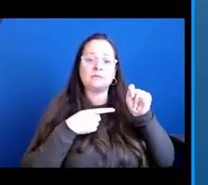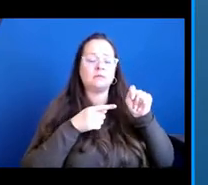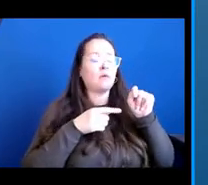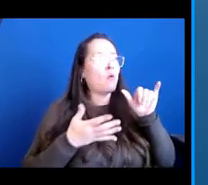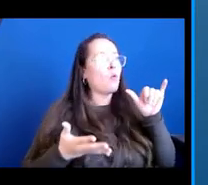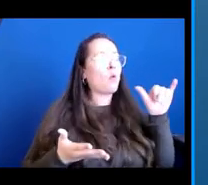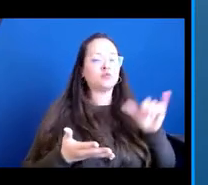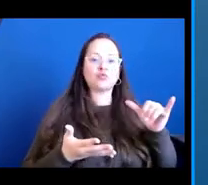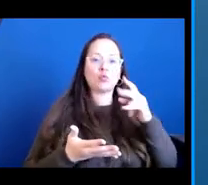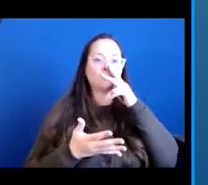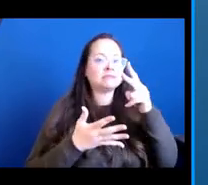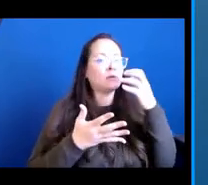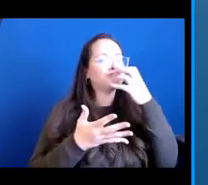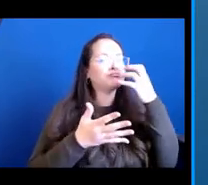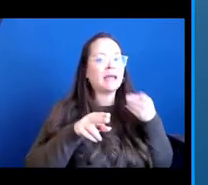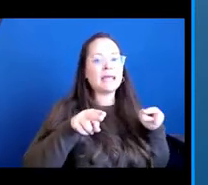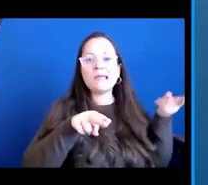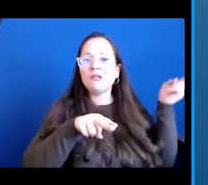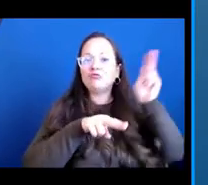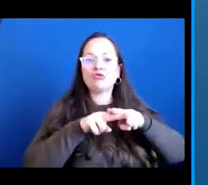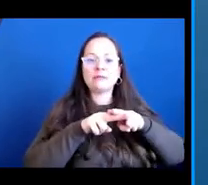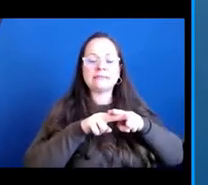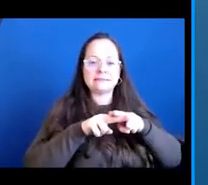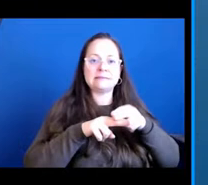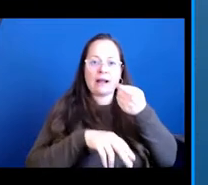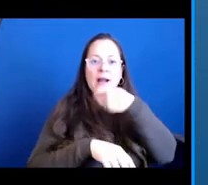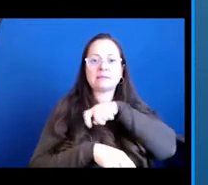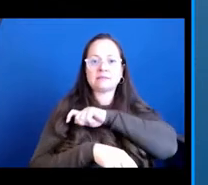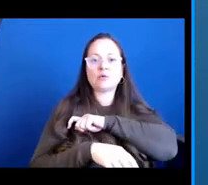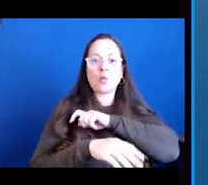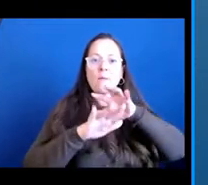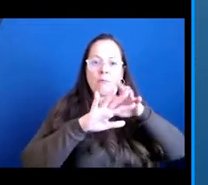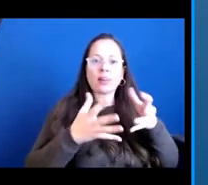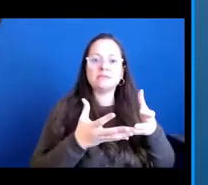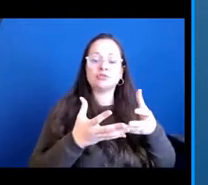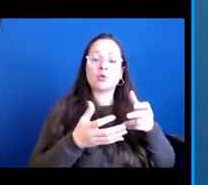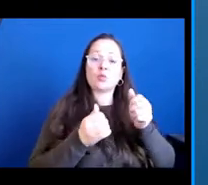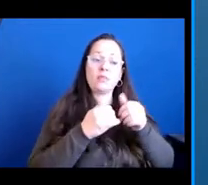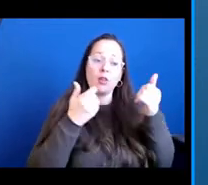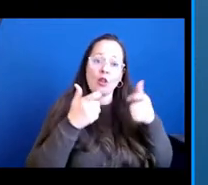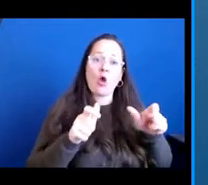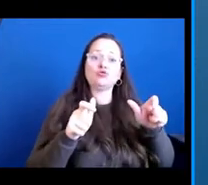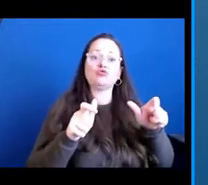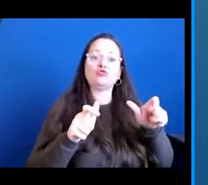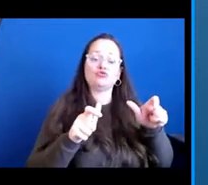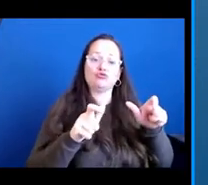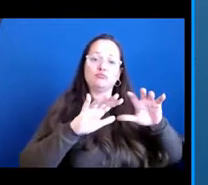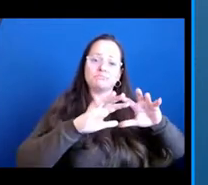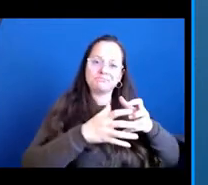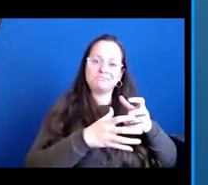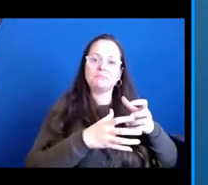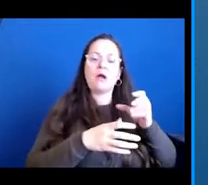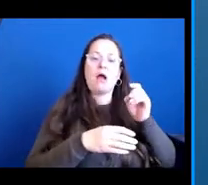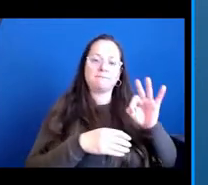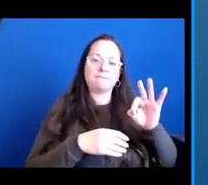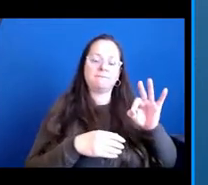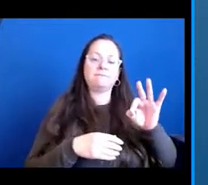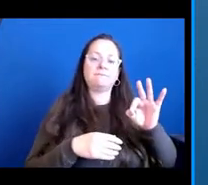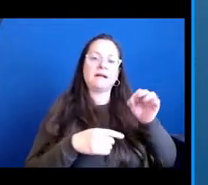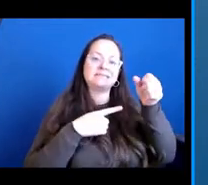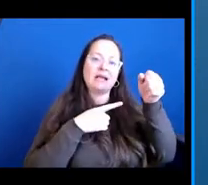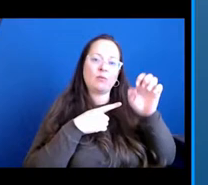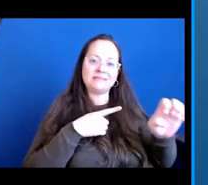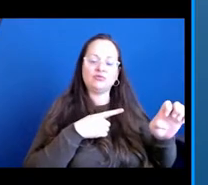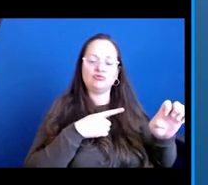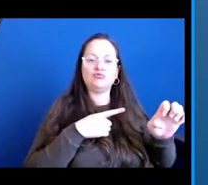increase in Latino population with a large concentration in Southeastern part of the city and we have the